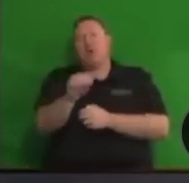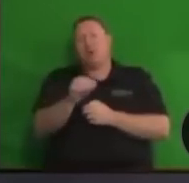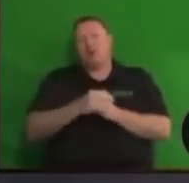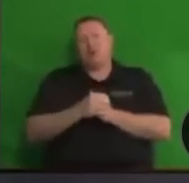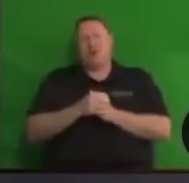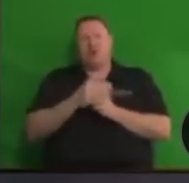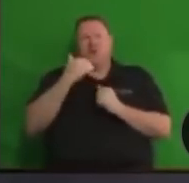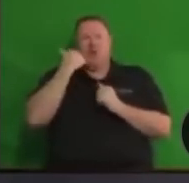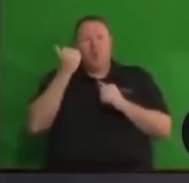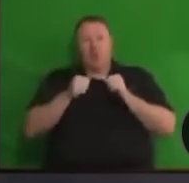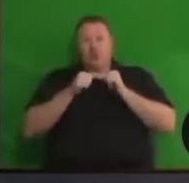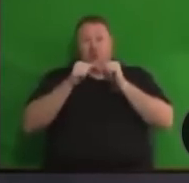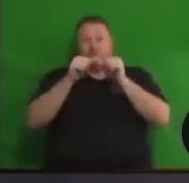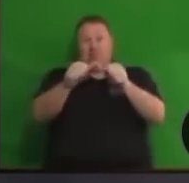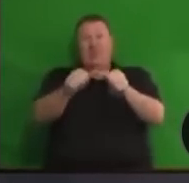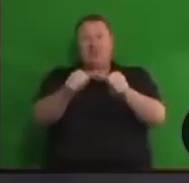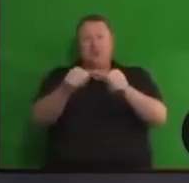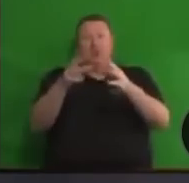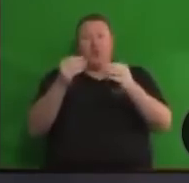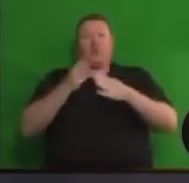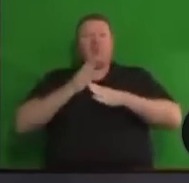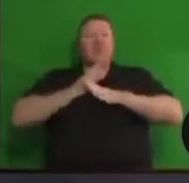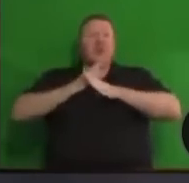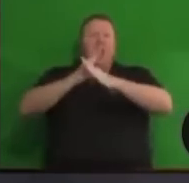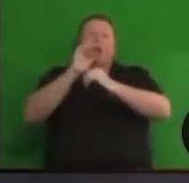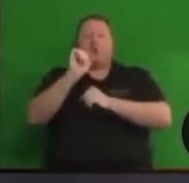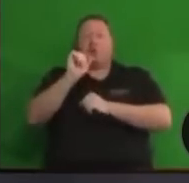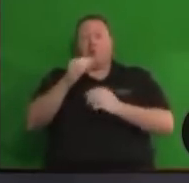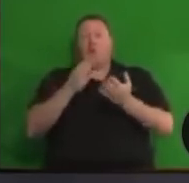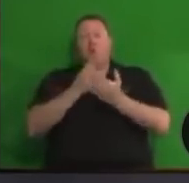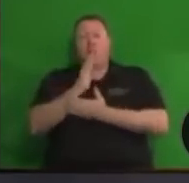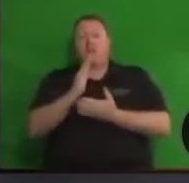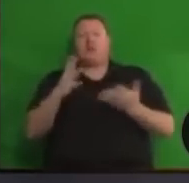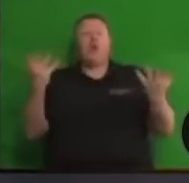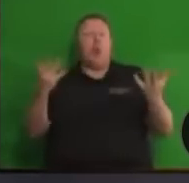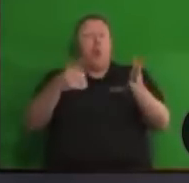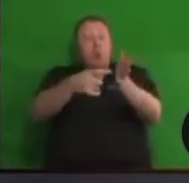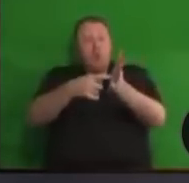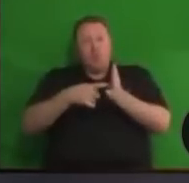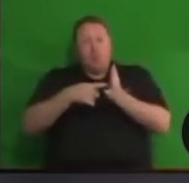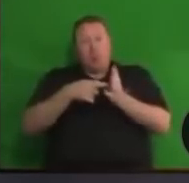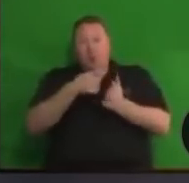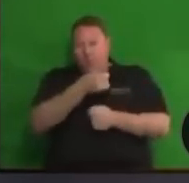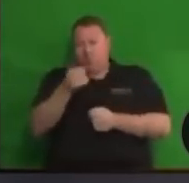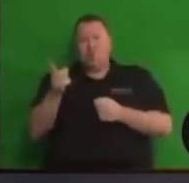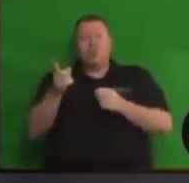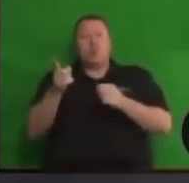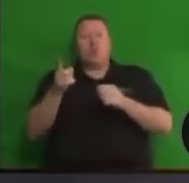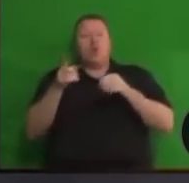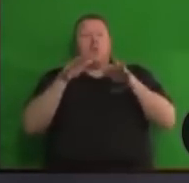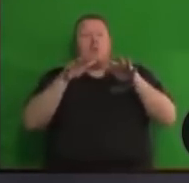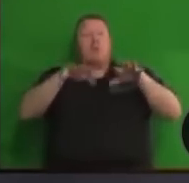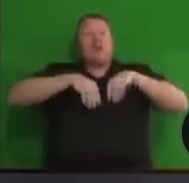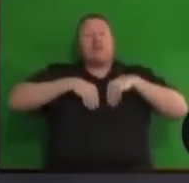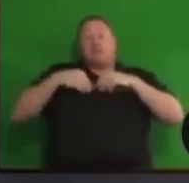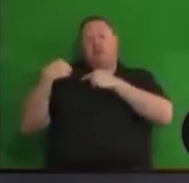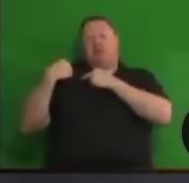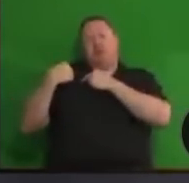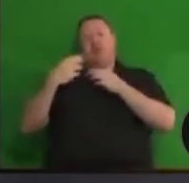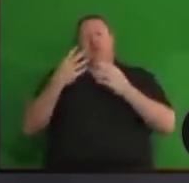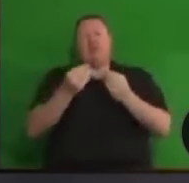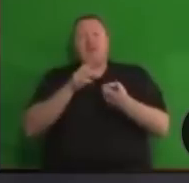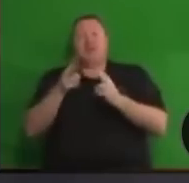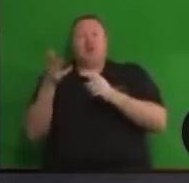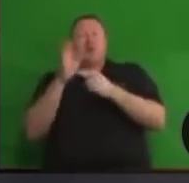to continue living with the denial of your rights, or will you demand accountability and change?